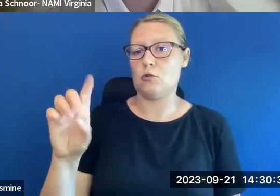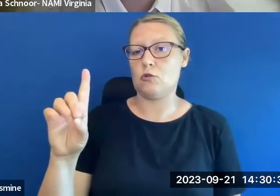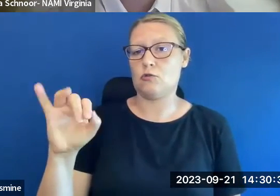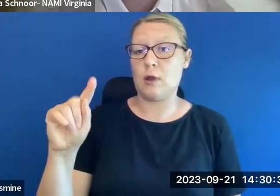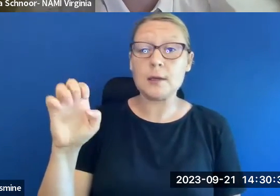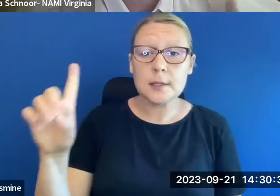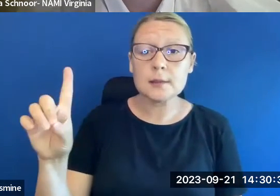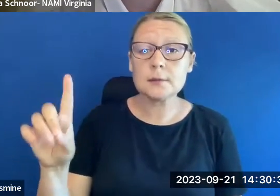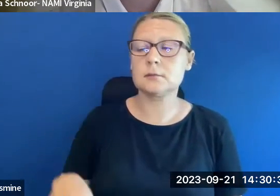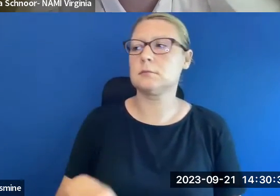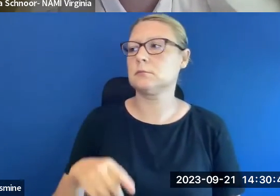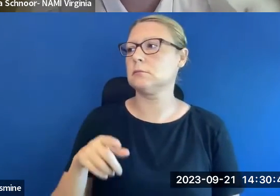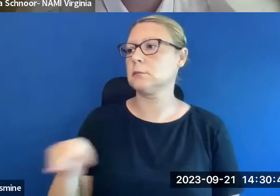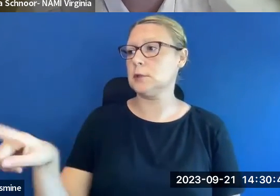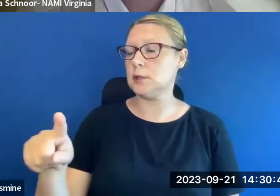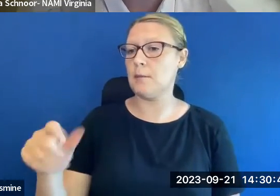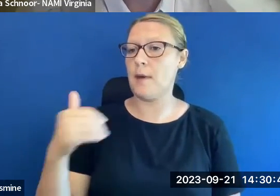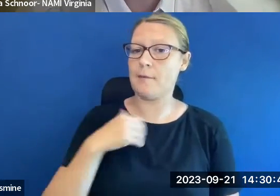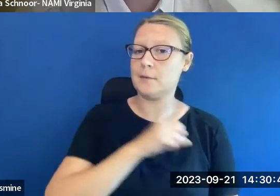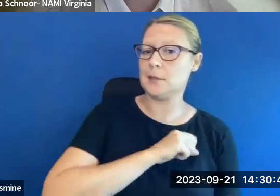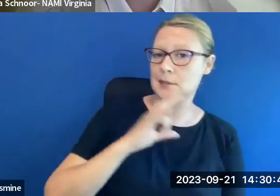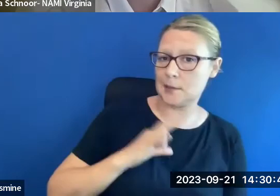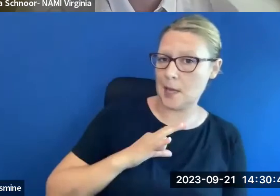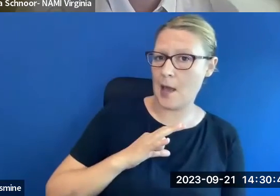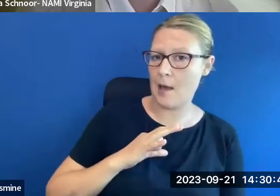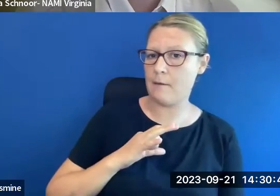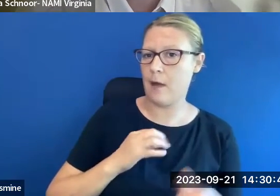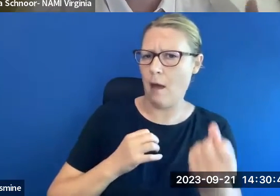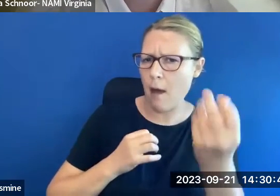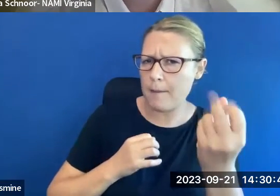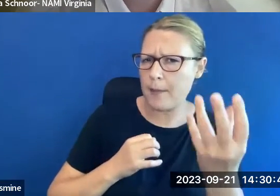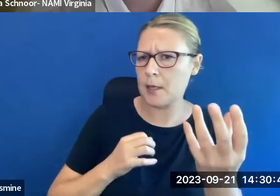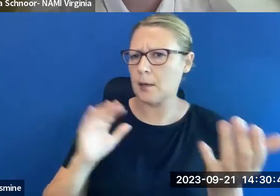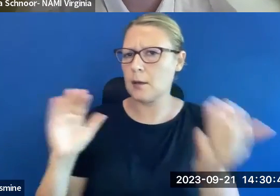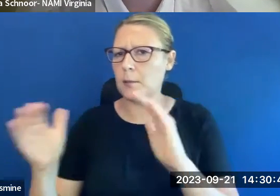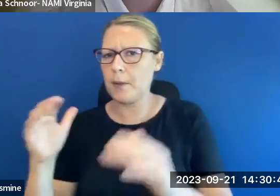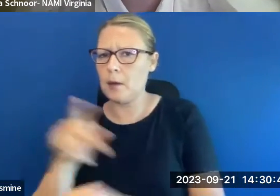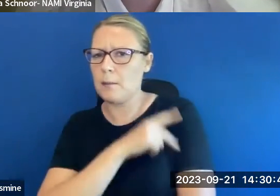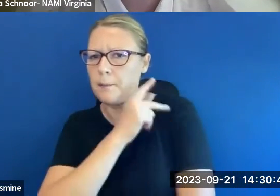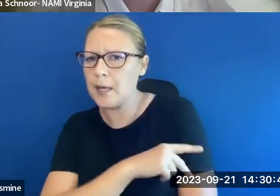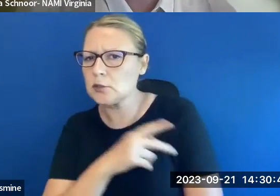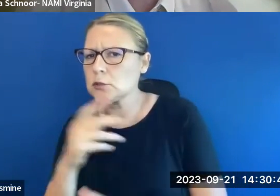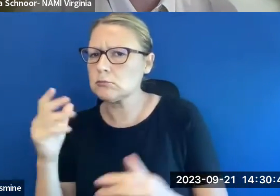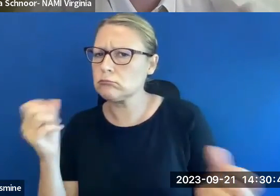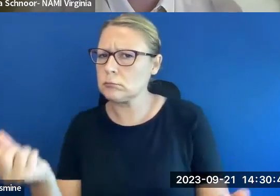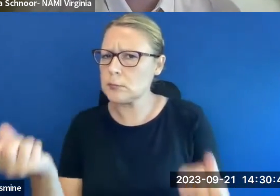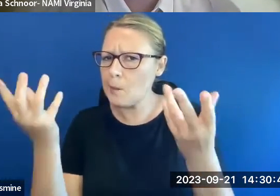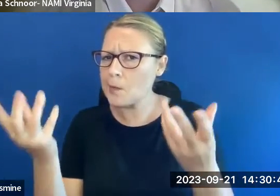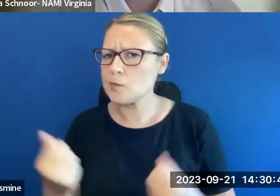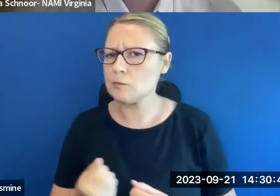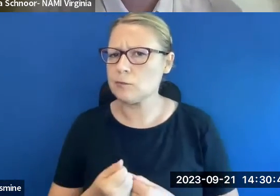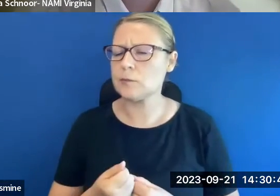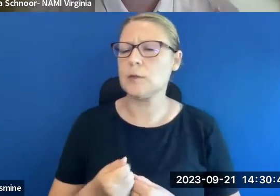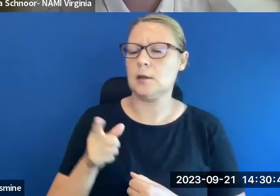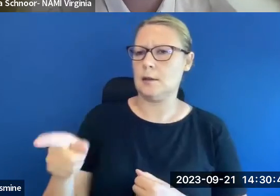ratio? Do they have licensed providers on call? What kind of behavioral modification strategies do they use? Will there be